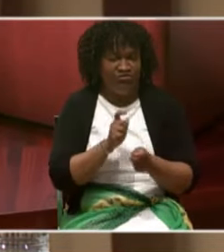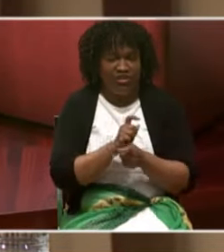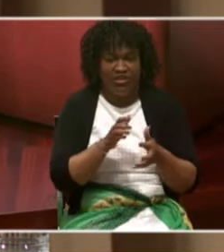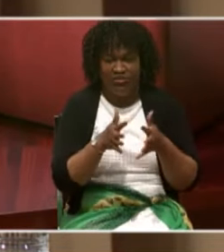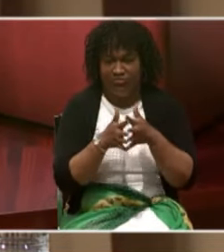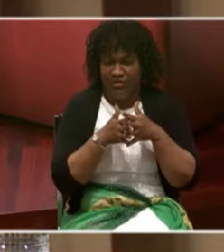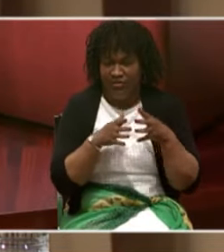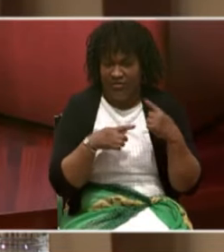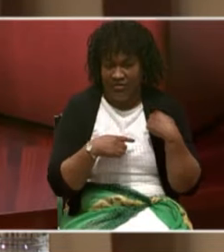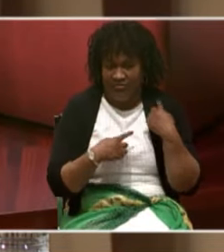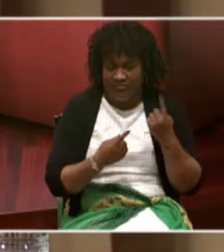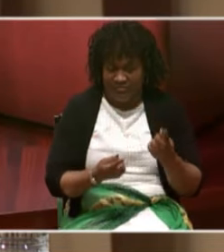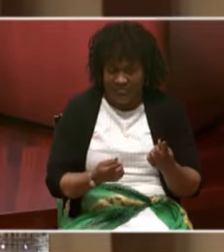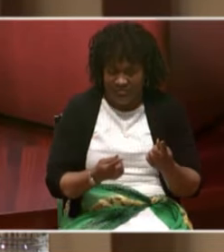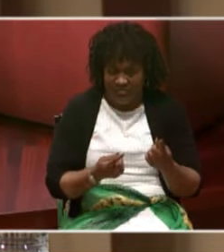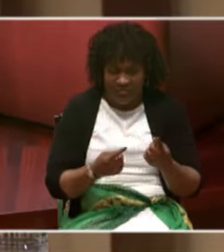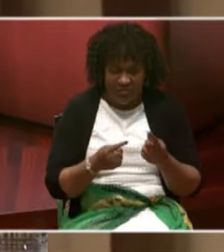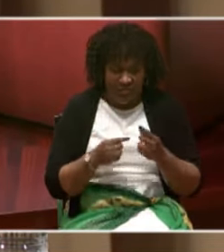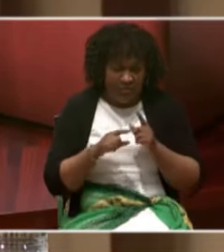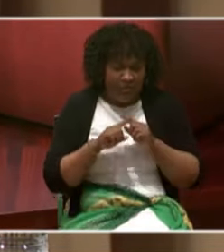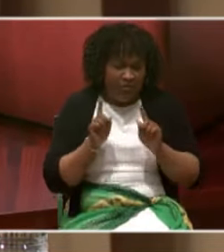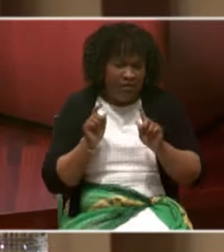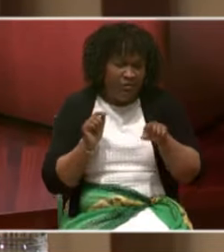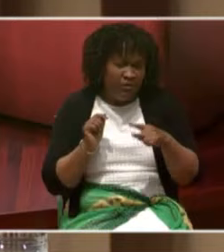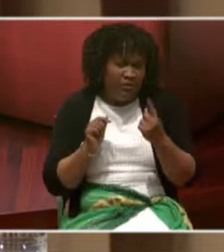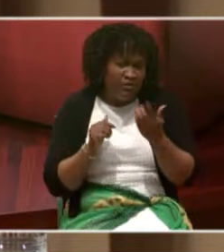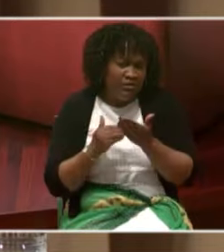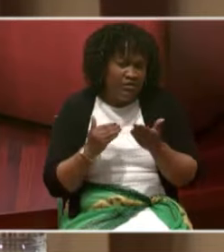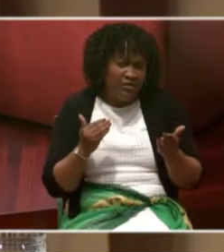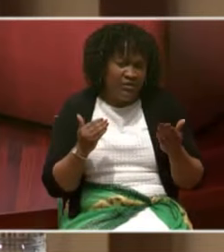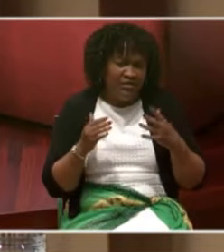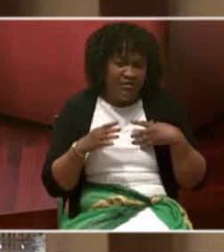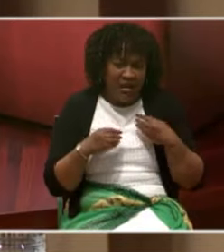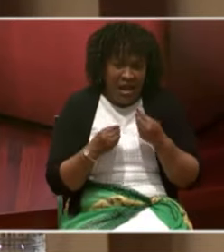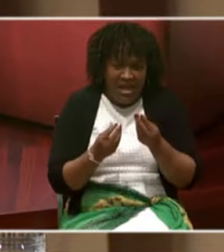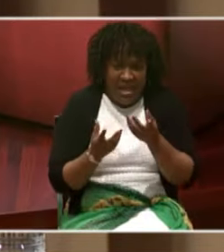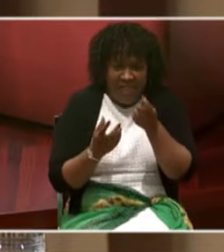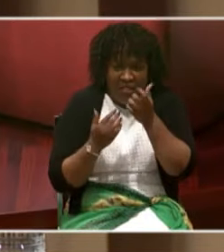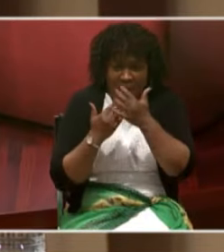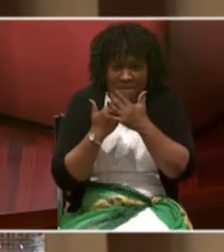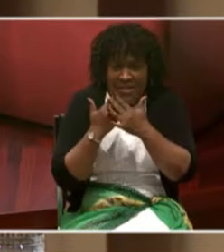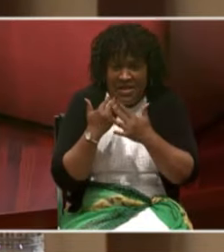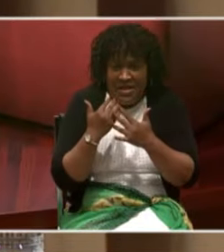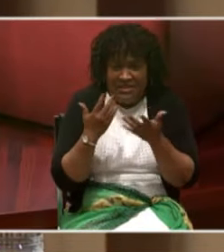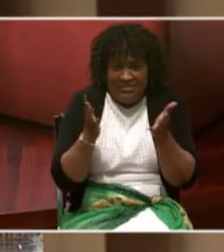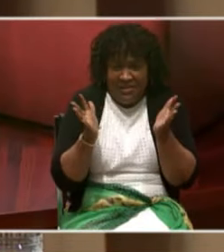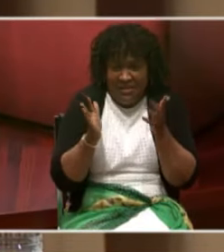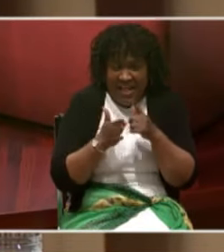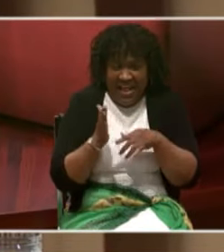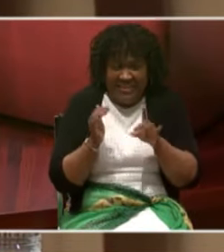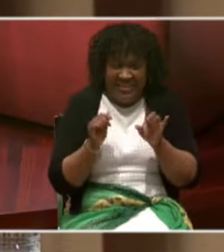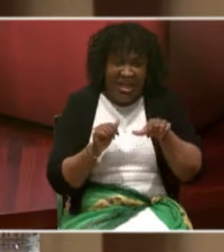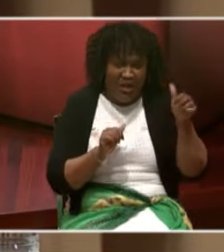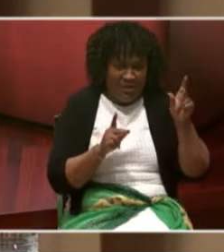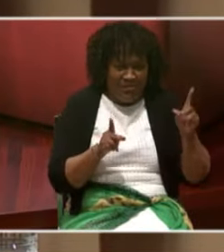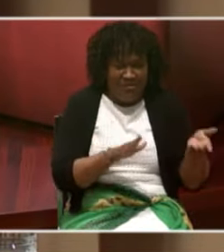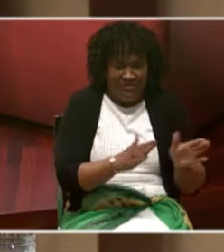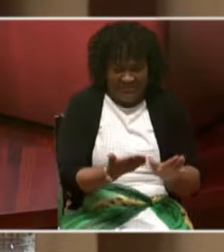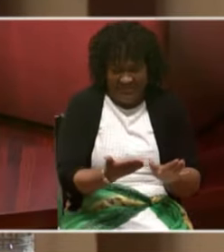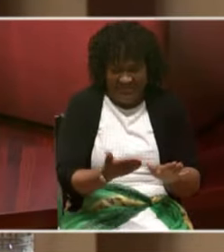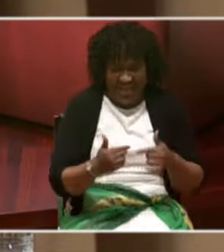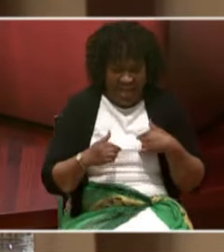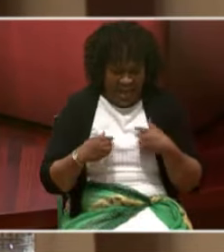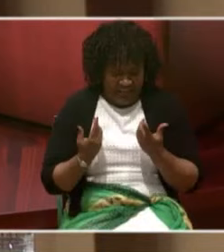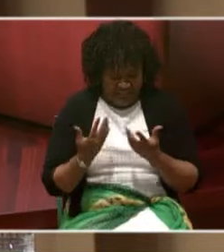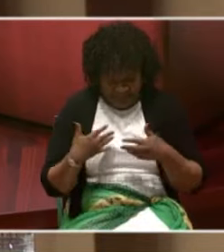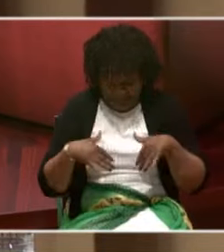there, the 6 of us, and in that meeting, we invited 4 major